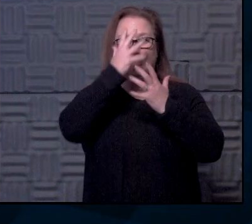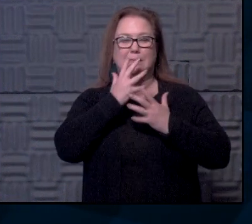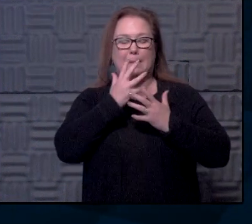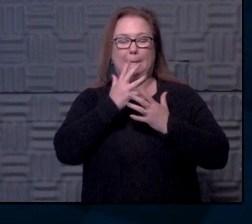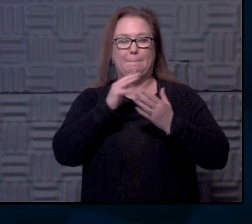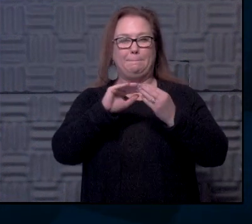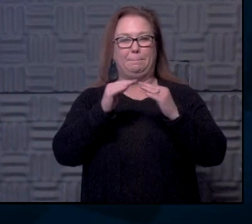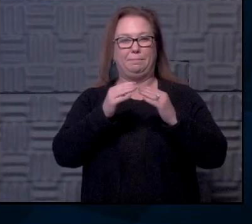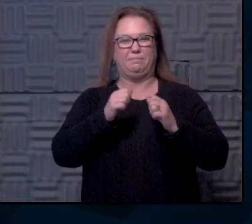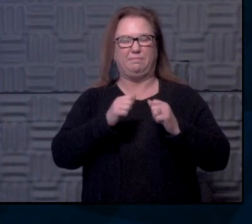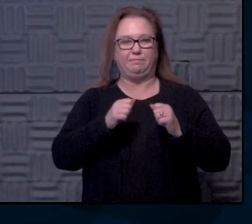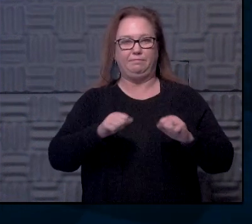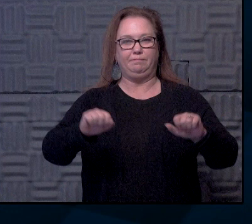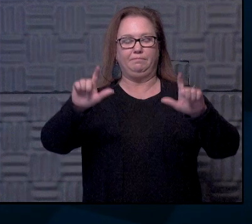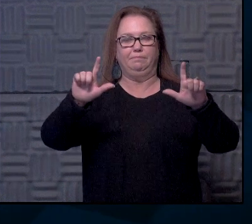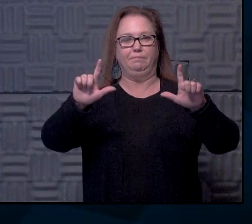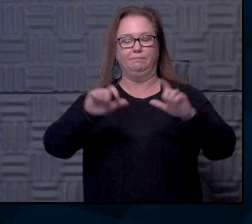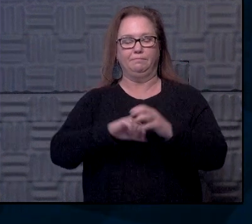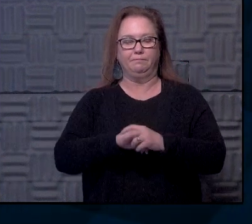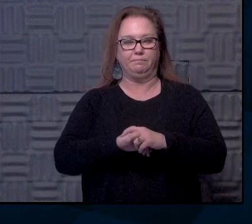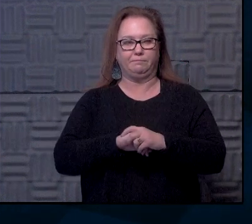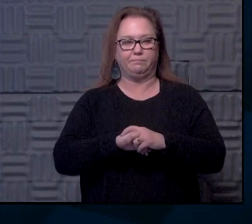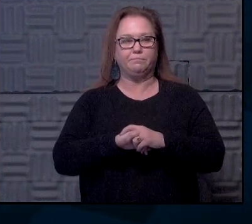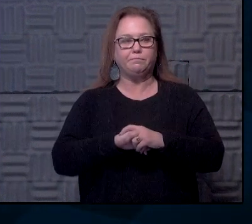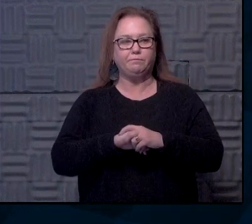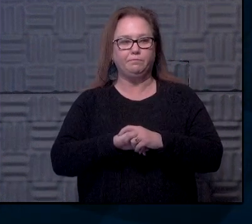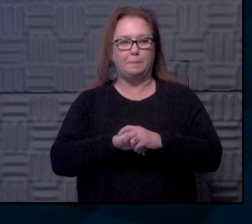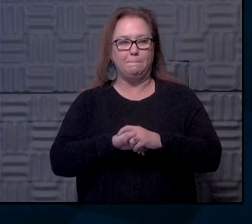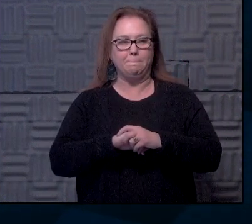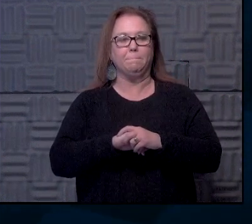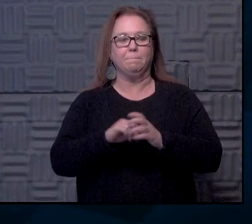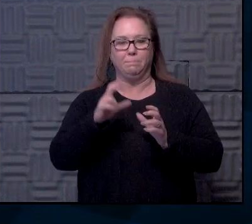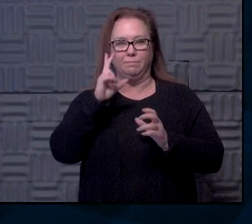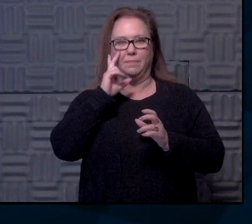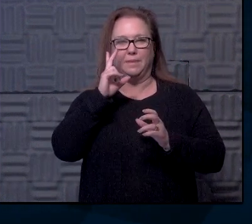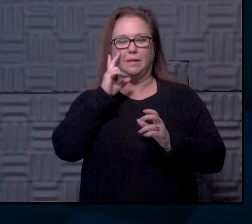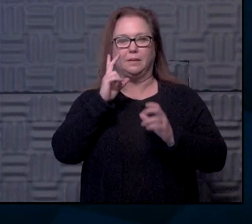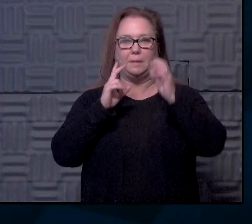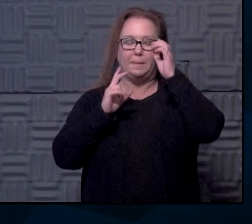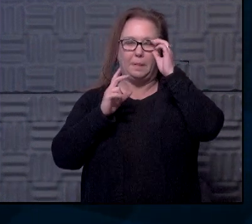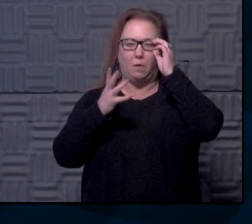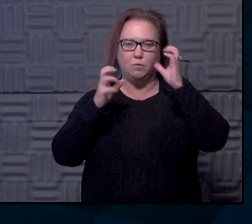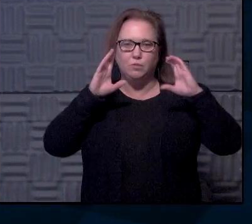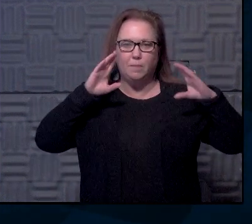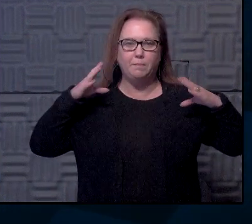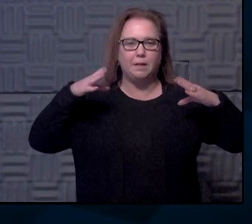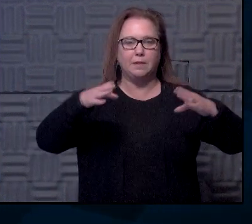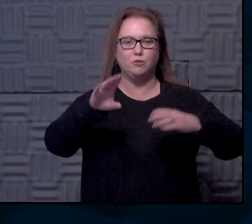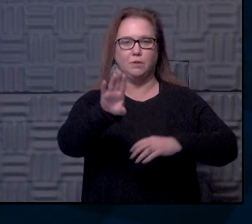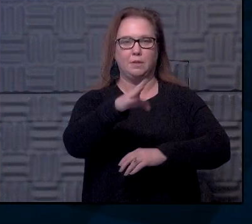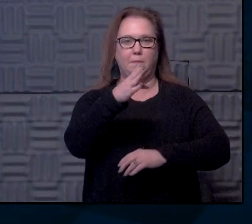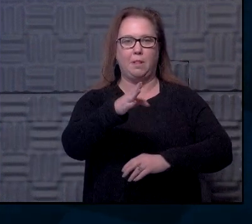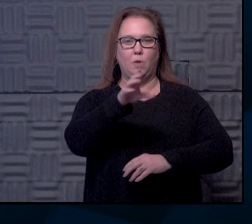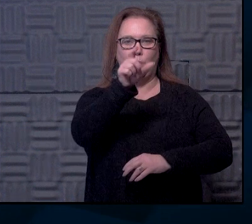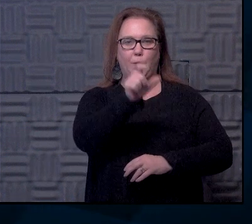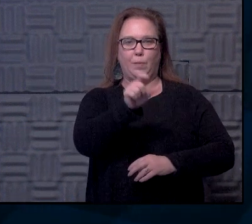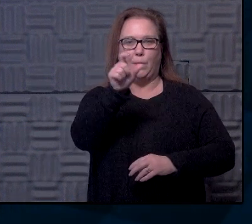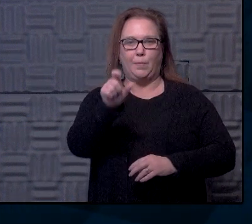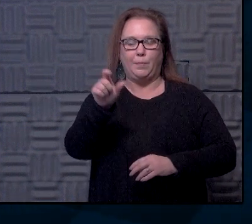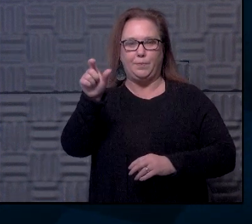slide. So a lot going on here, and I'm going to ask you to pay attention to the blue colored